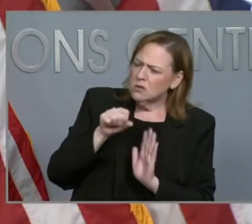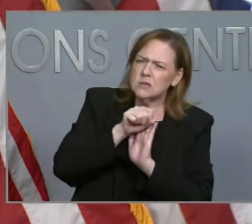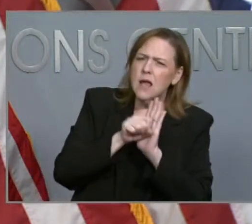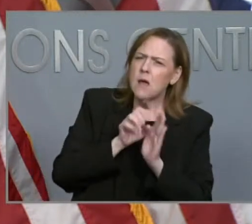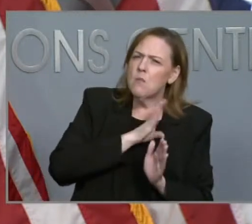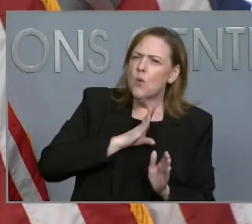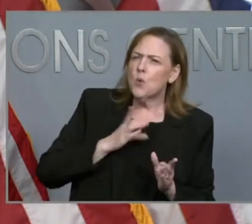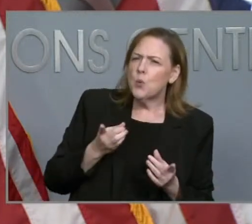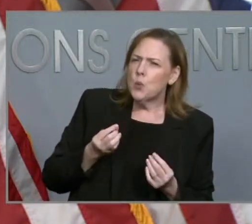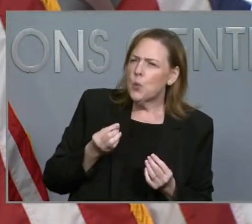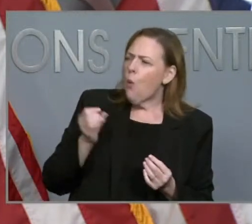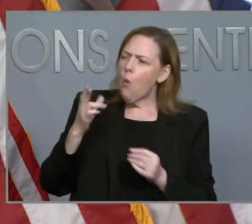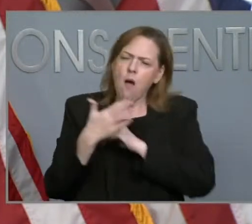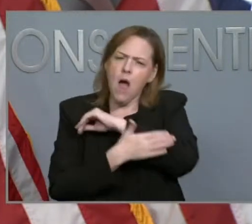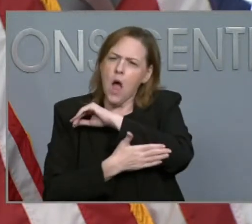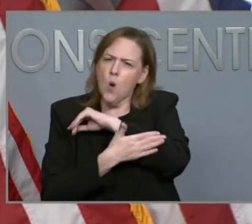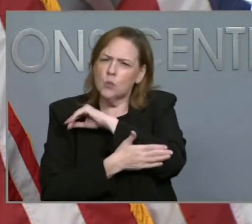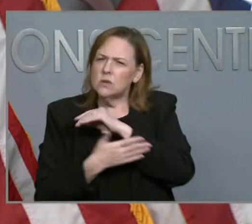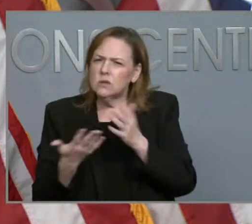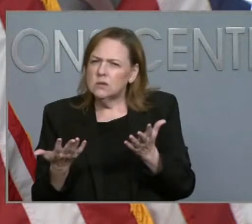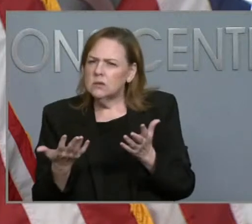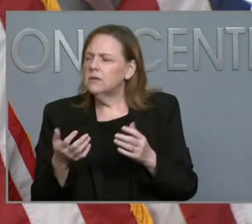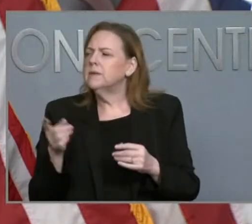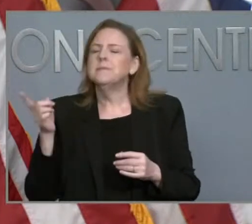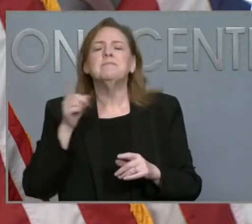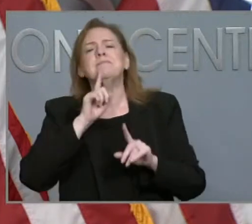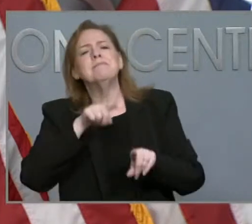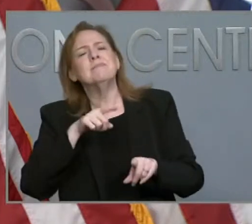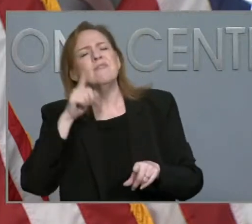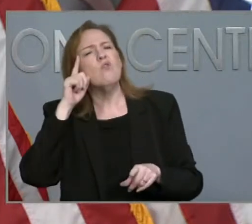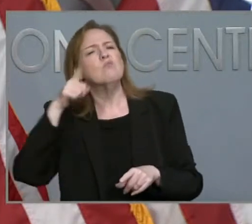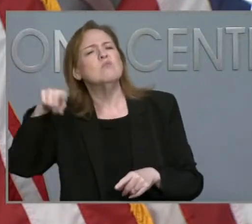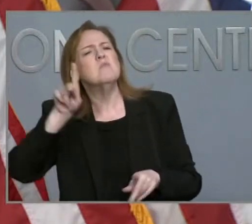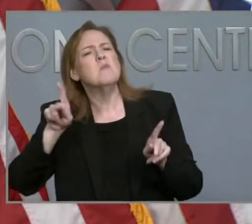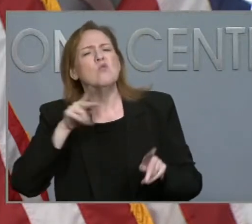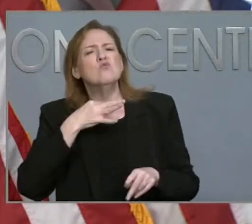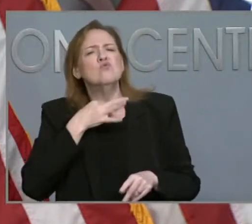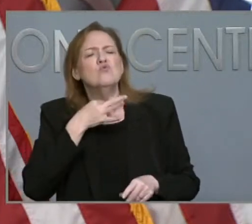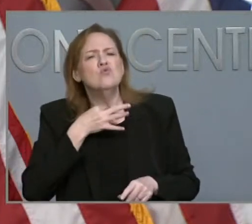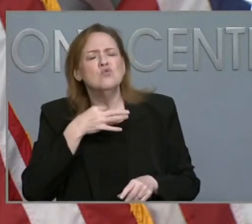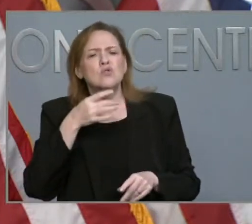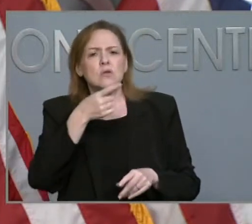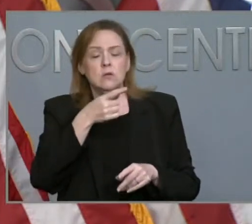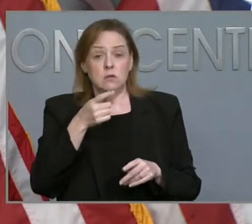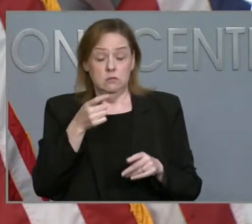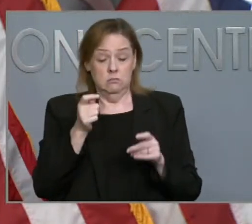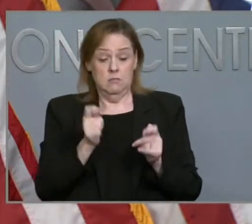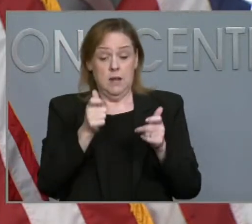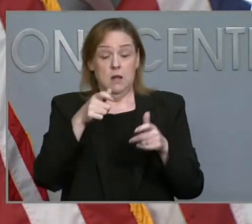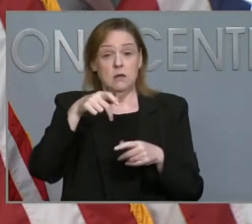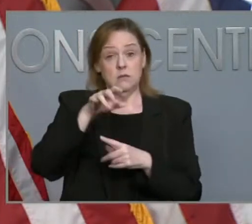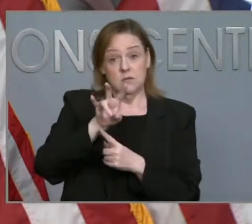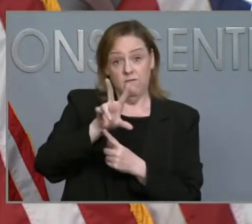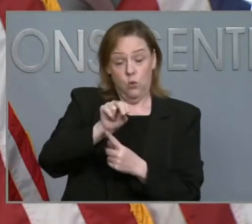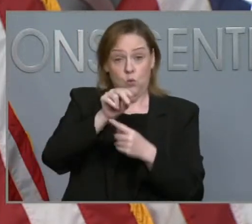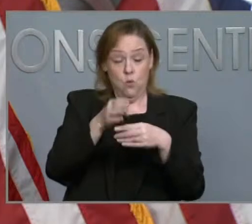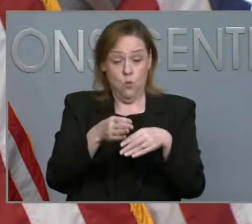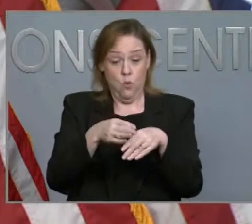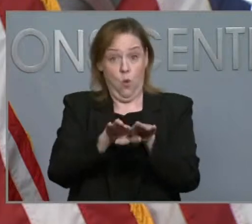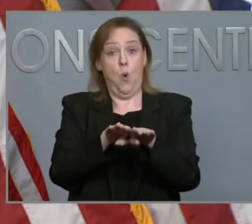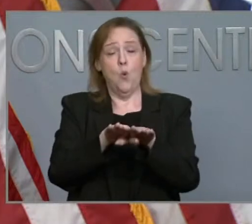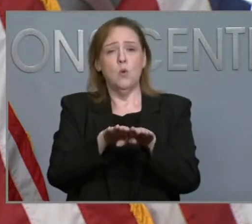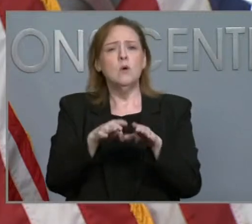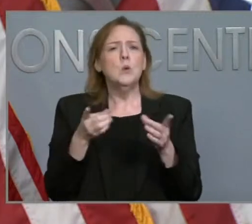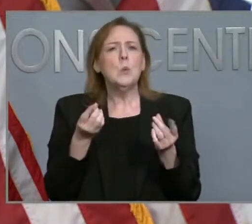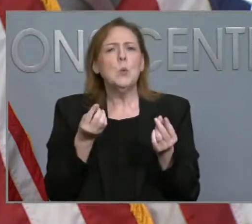of ballots, I guess or the state and county county? boards? Yeah, I guess, I think just for folks that are curious, what will sort of happen immediately once the polls close Yeah. to kind of get